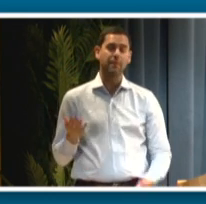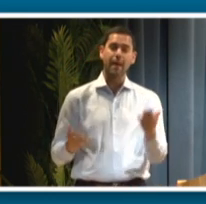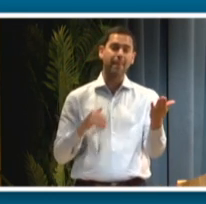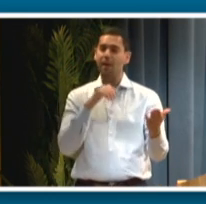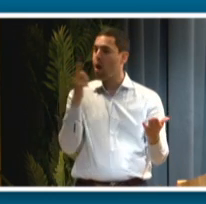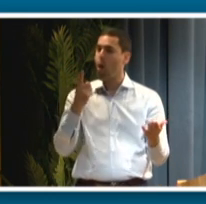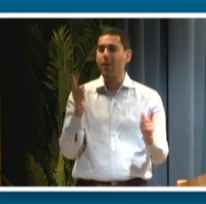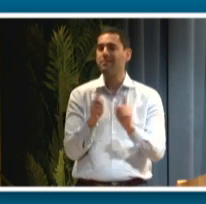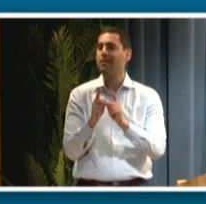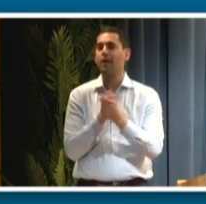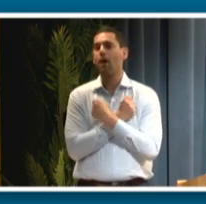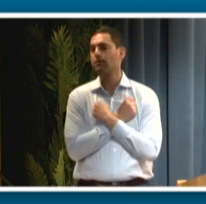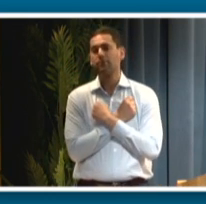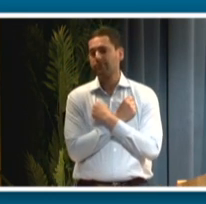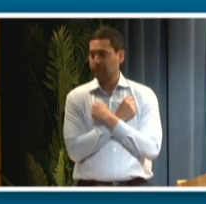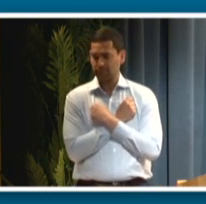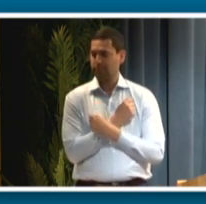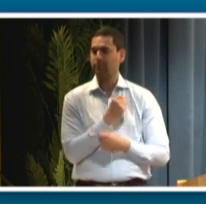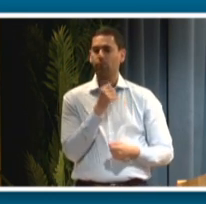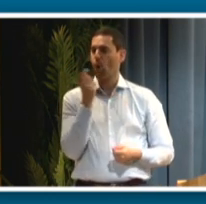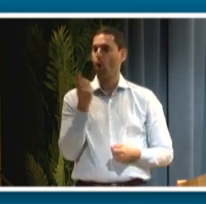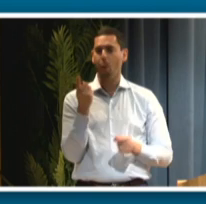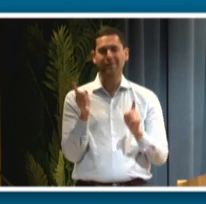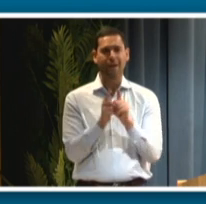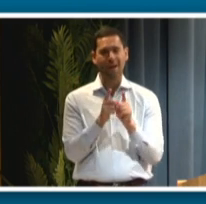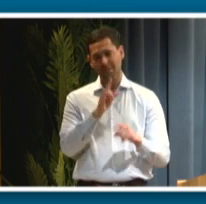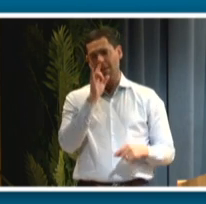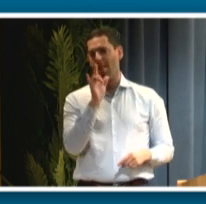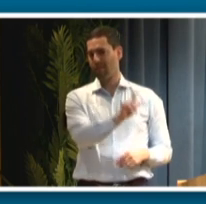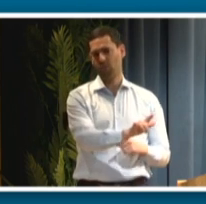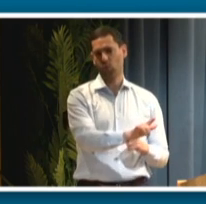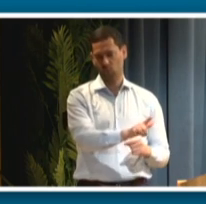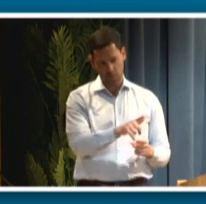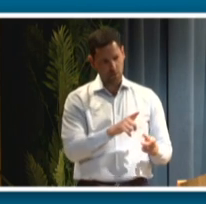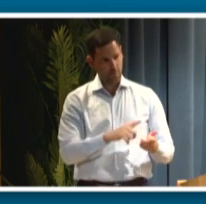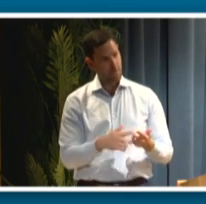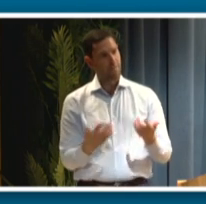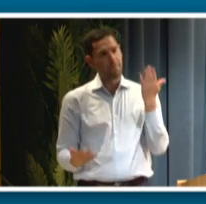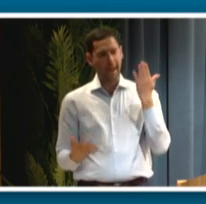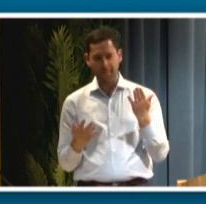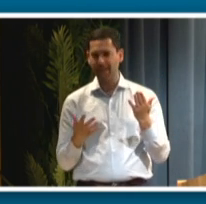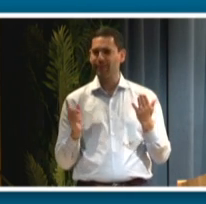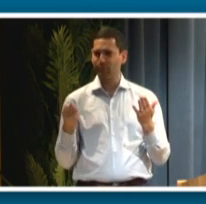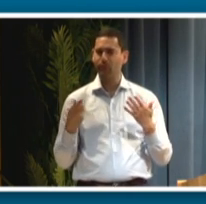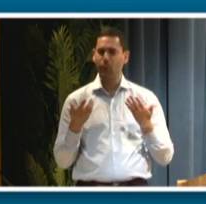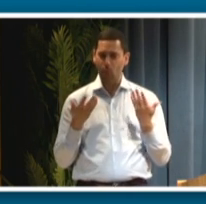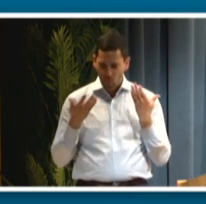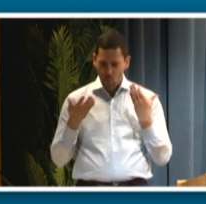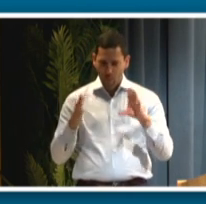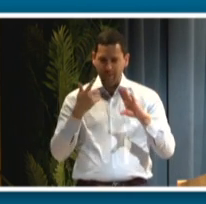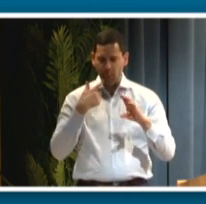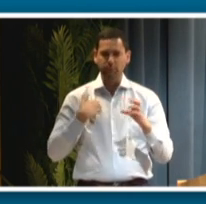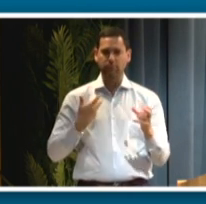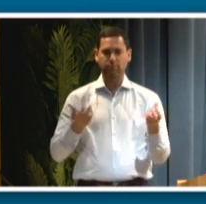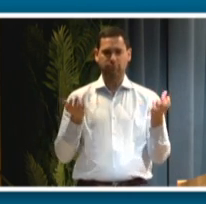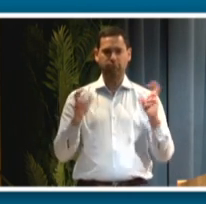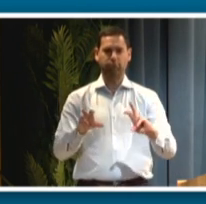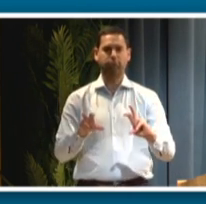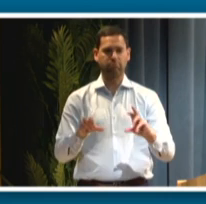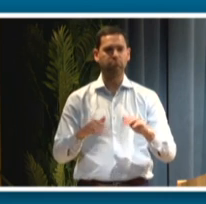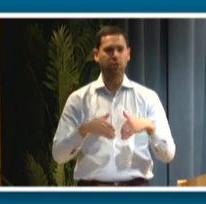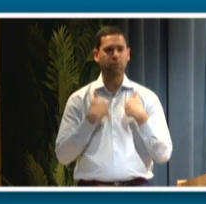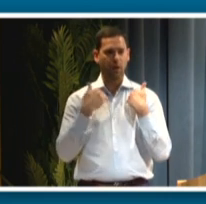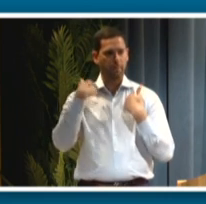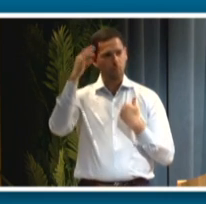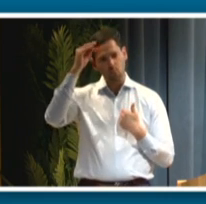of a hug. It may not always come in the form of I love you. But at the end of the day, it's just an opportunity to pour into our young men to say, like, I can see you. I